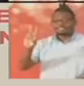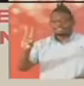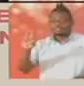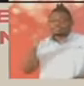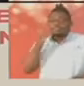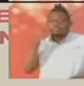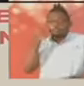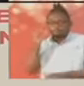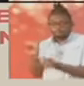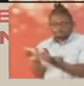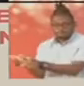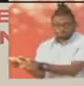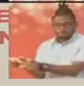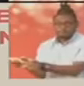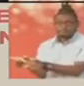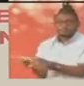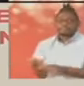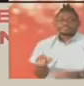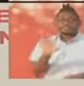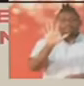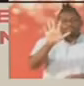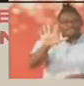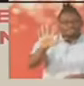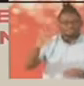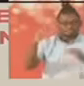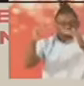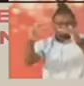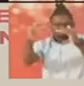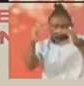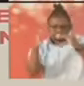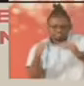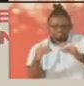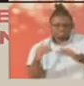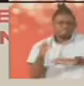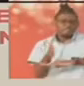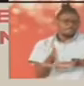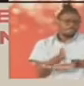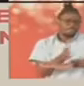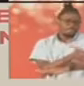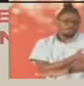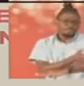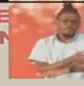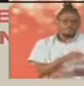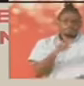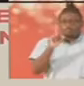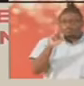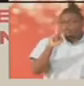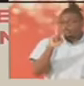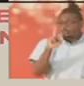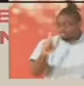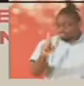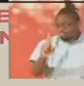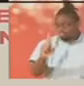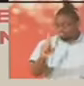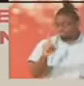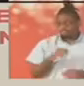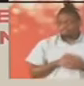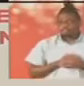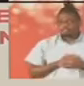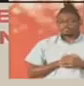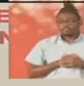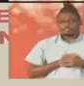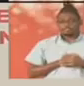self-isolation, and 5 in step-down facilities, with the extra 1 coming from the testing that would have gone